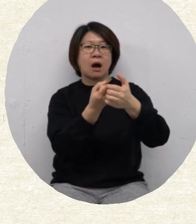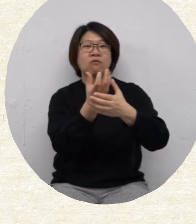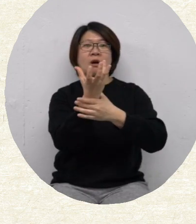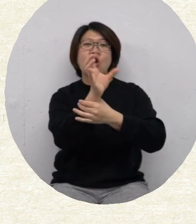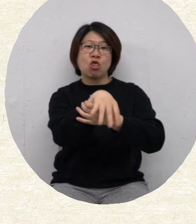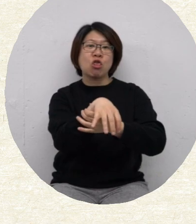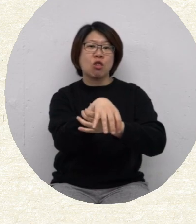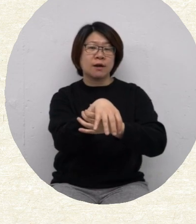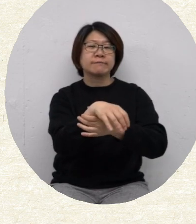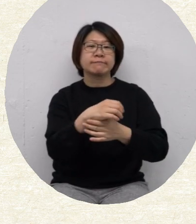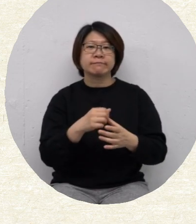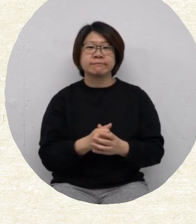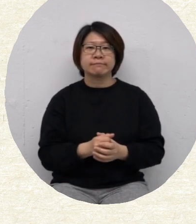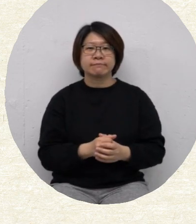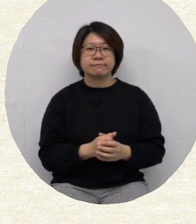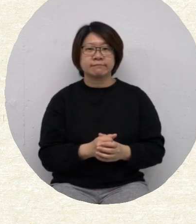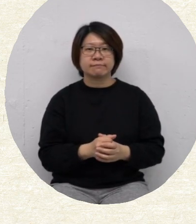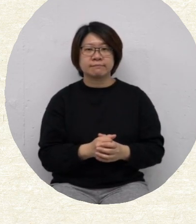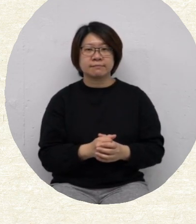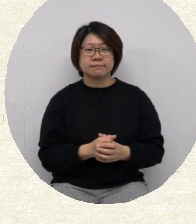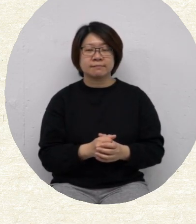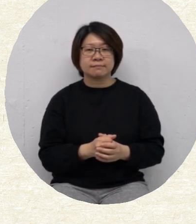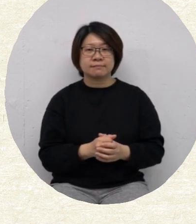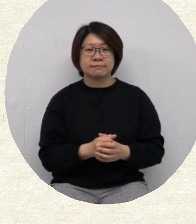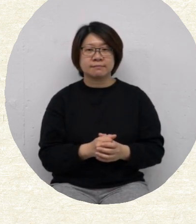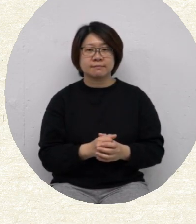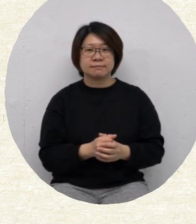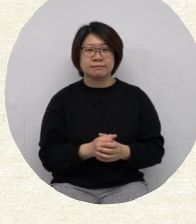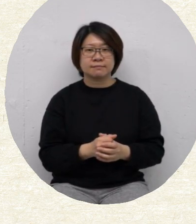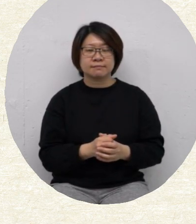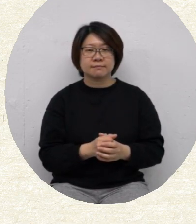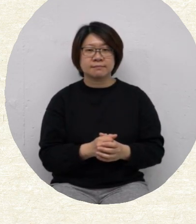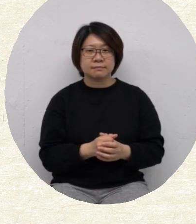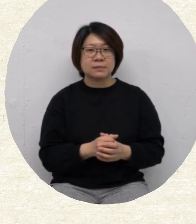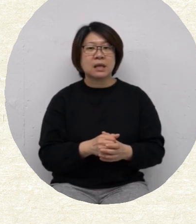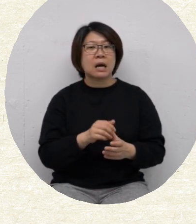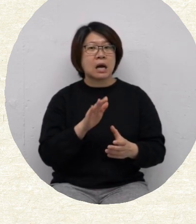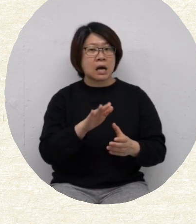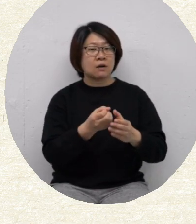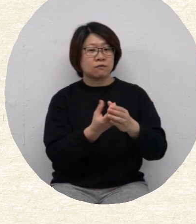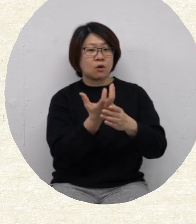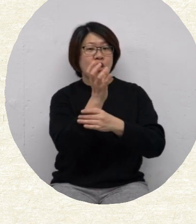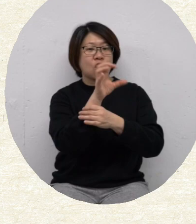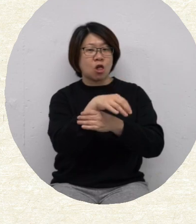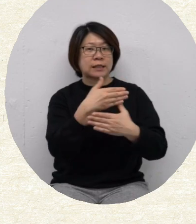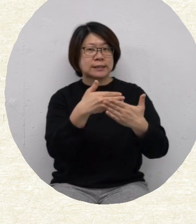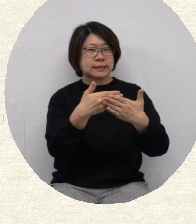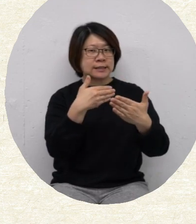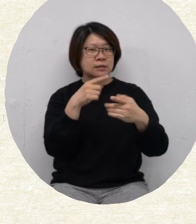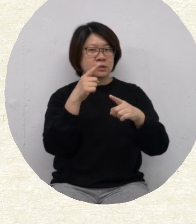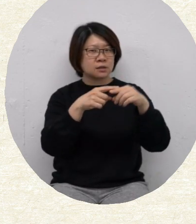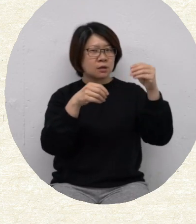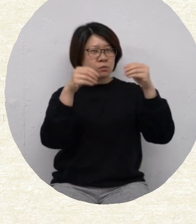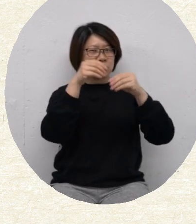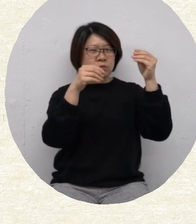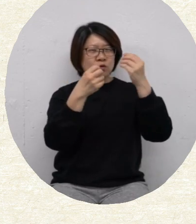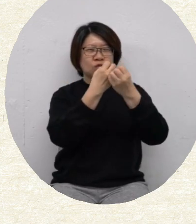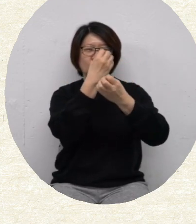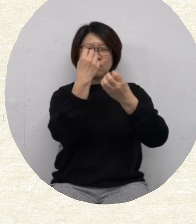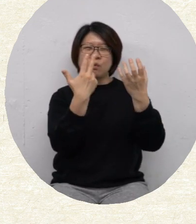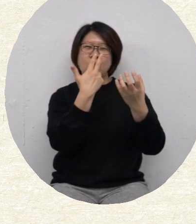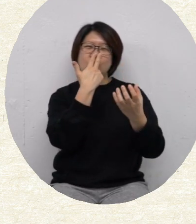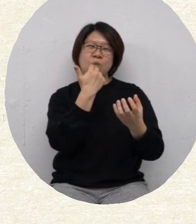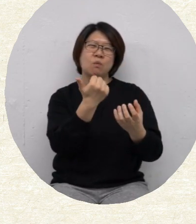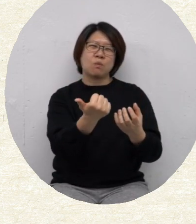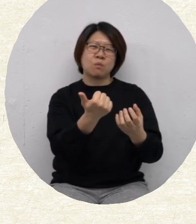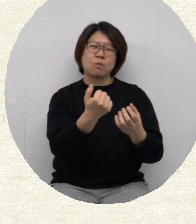cut from their roots, have only a short remaining time to live, and they will quickly wither and die. But